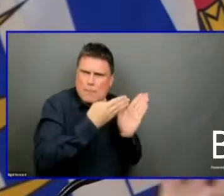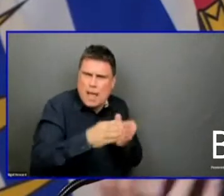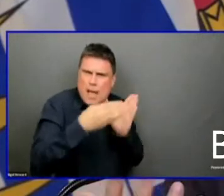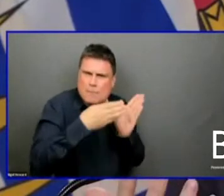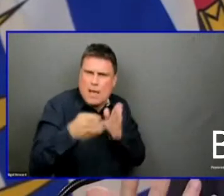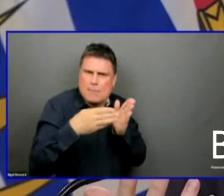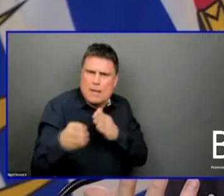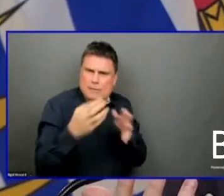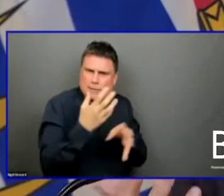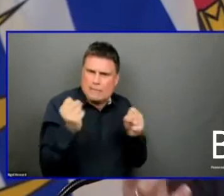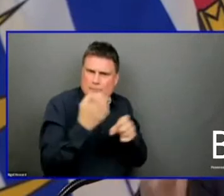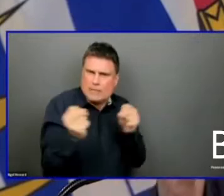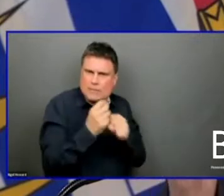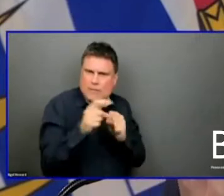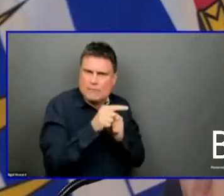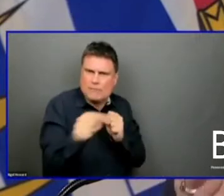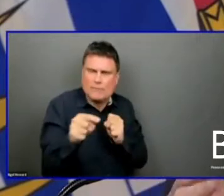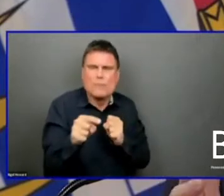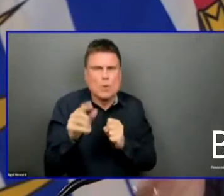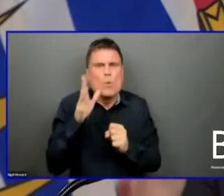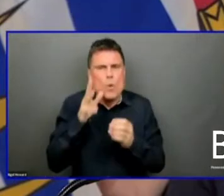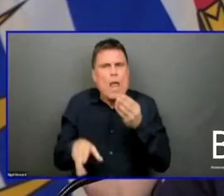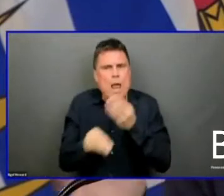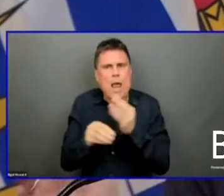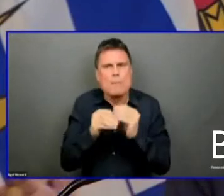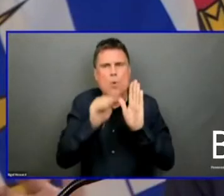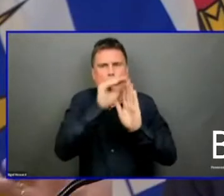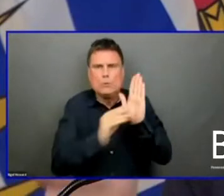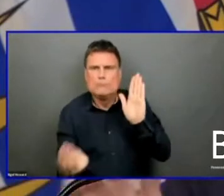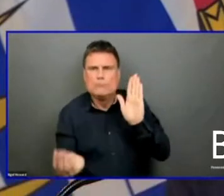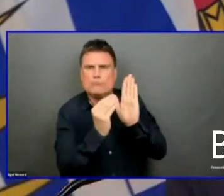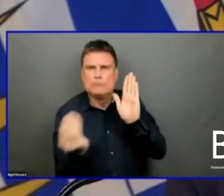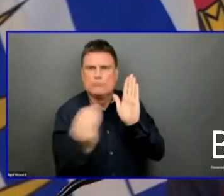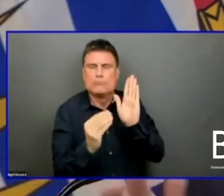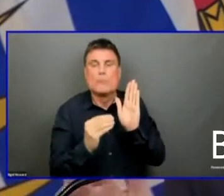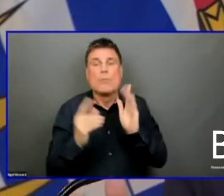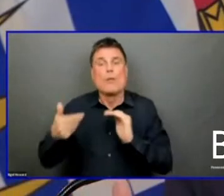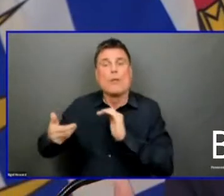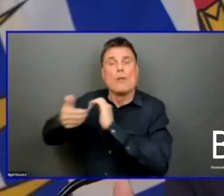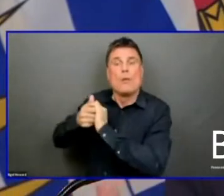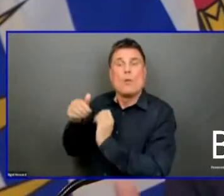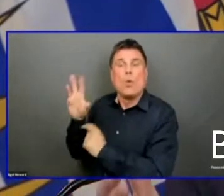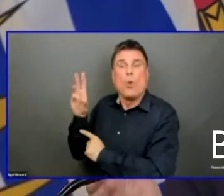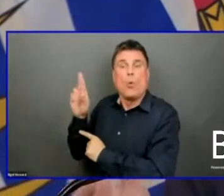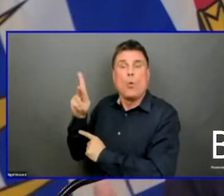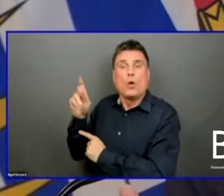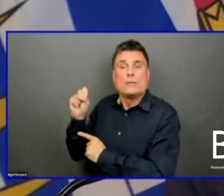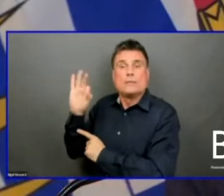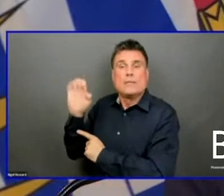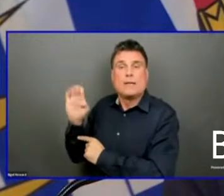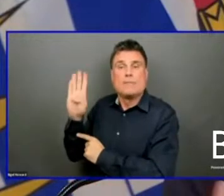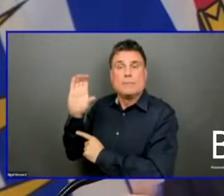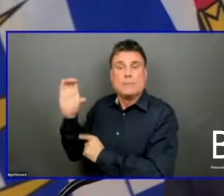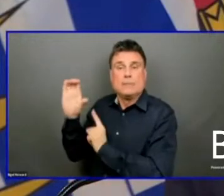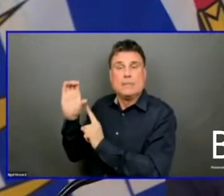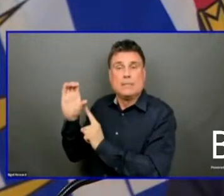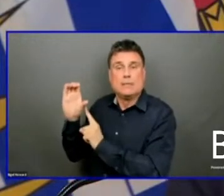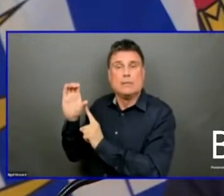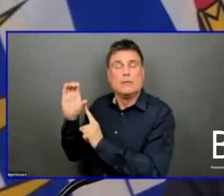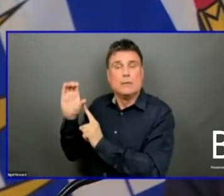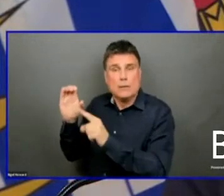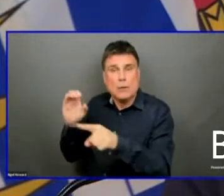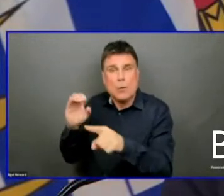the protocols that we now have with WorkSafe so that we can target those specific businesses where this is happening and support them to